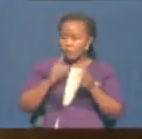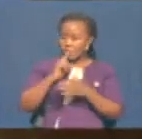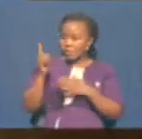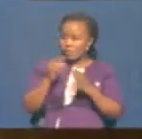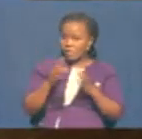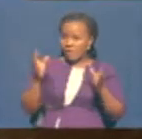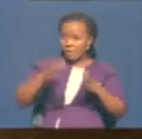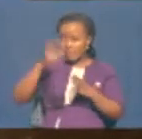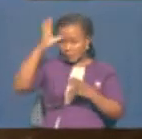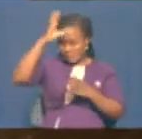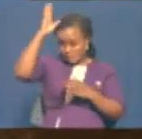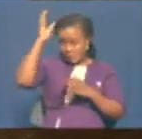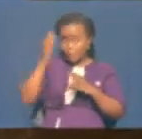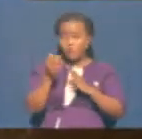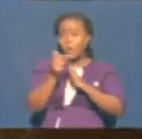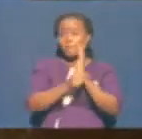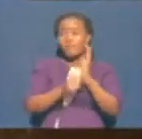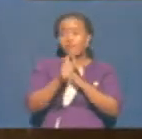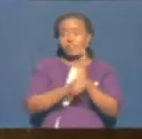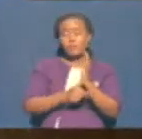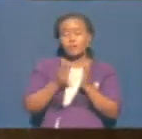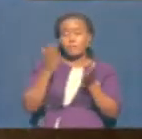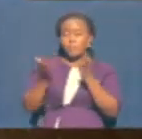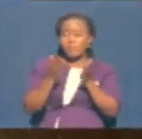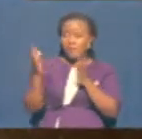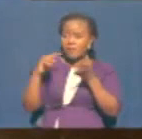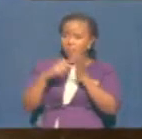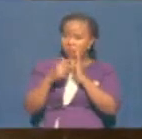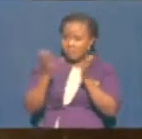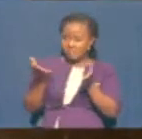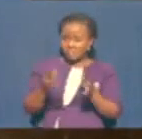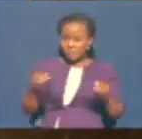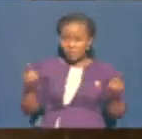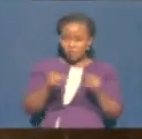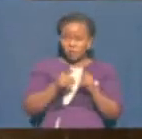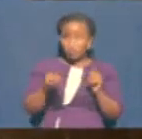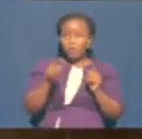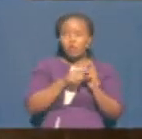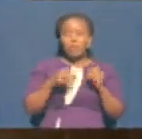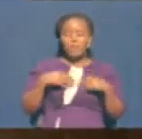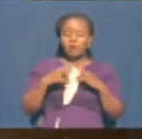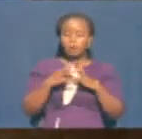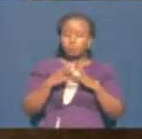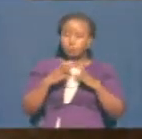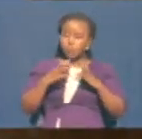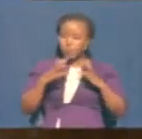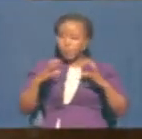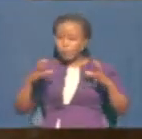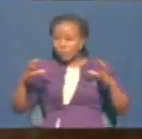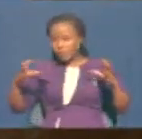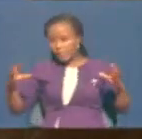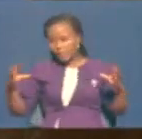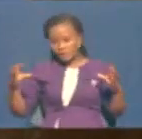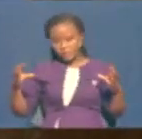manifesto, maybe sometime in short, we have enlarged somehow in